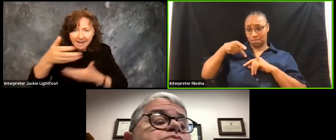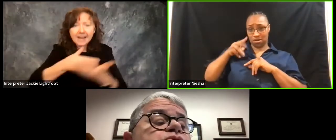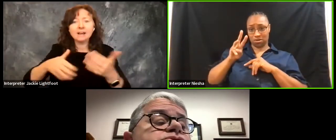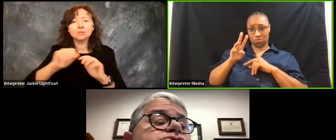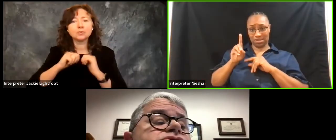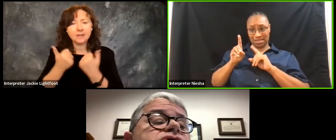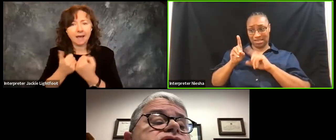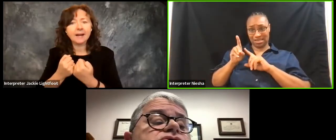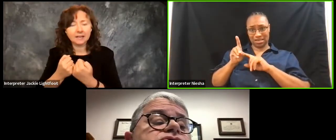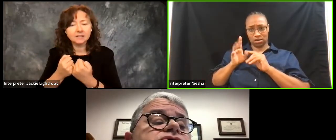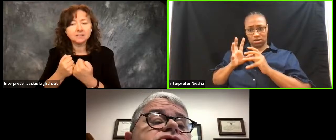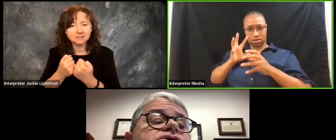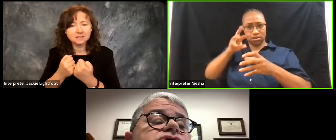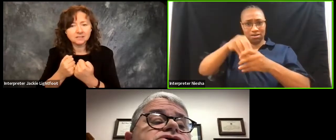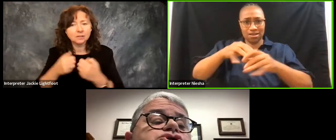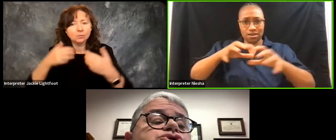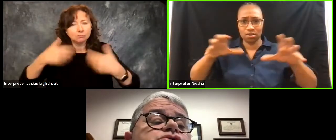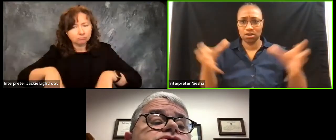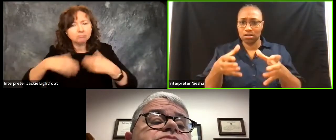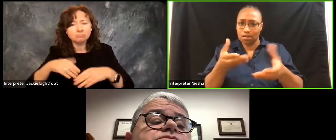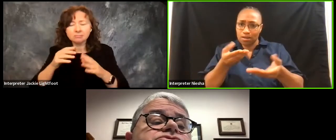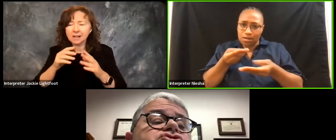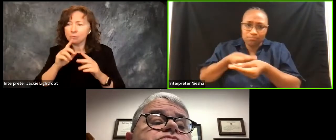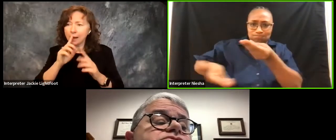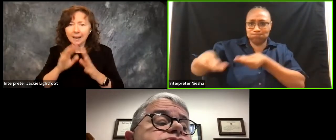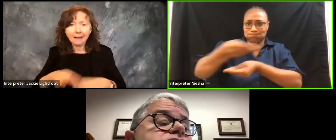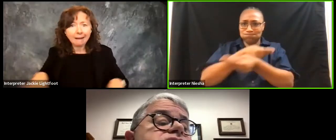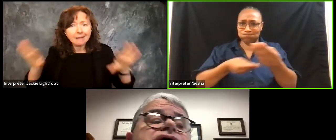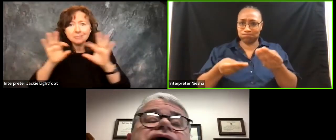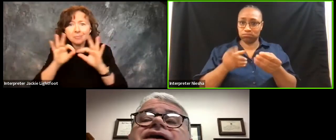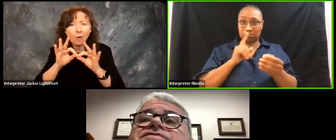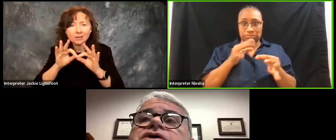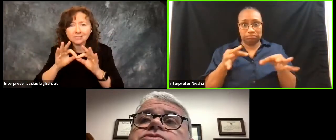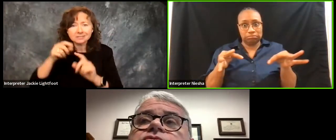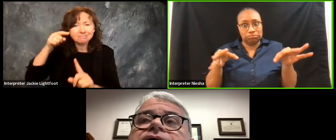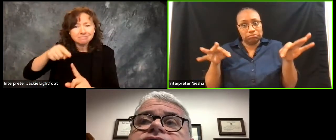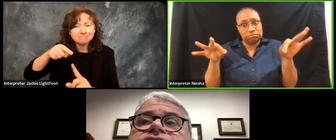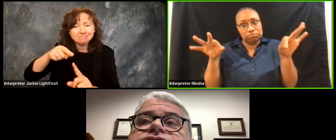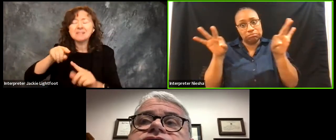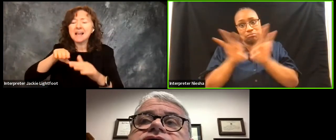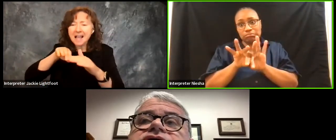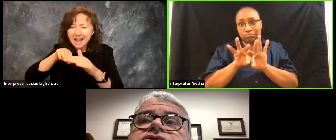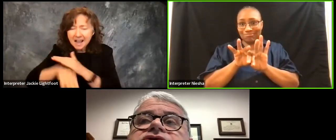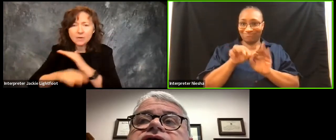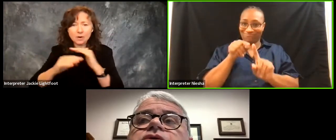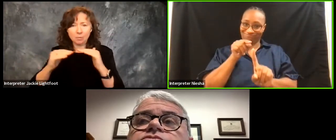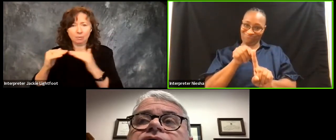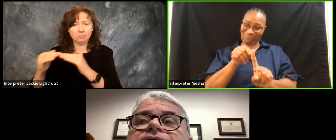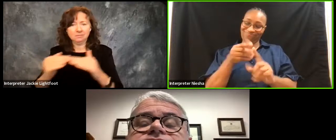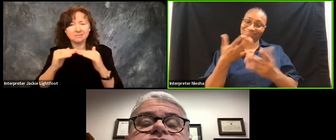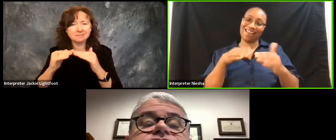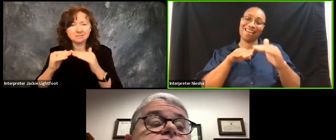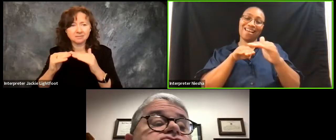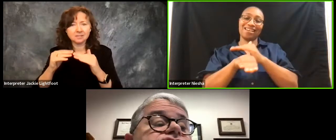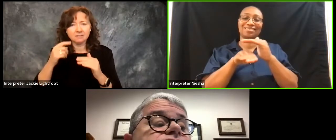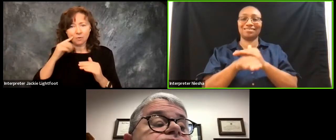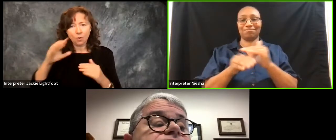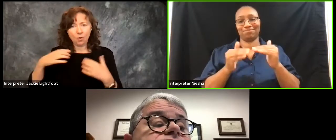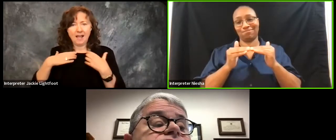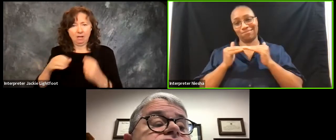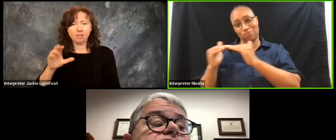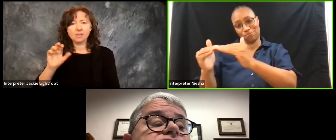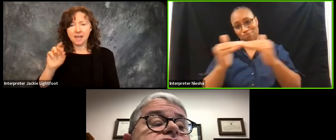more important area in ensuring that people with disabilities have equitable access than equitable access to